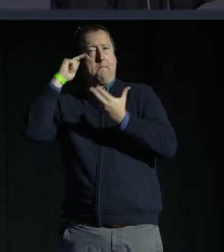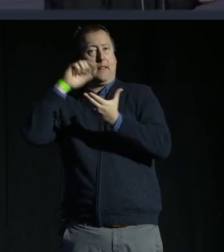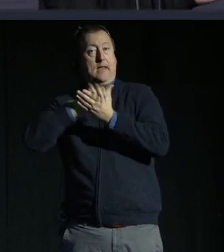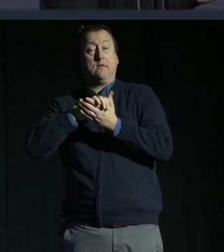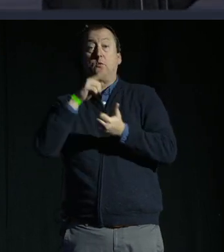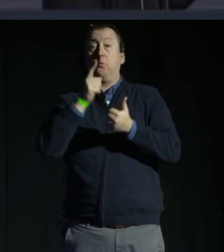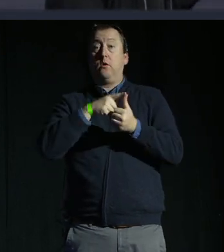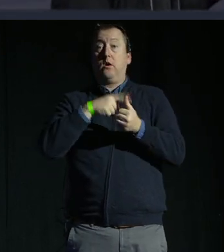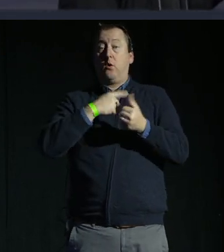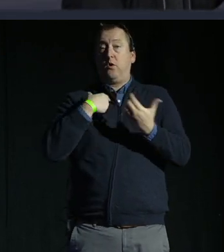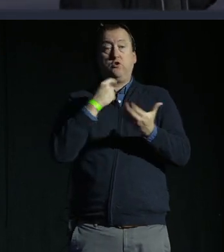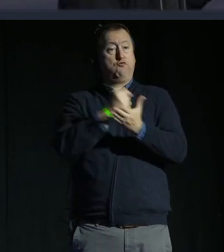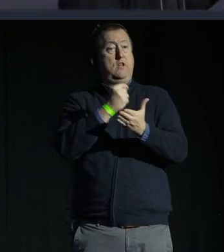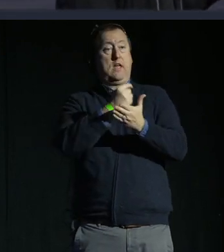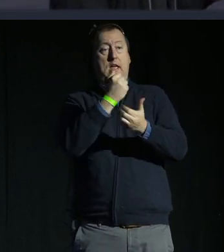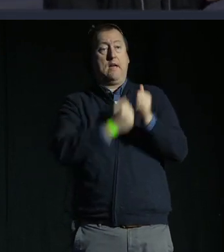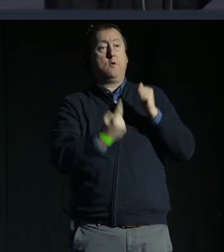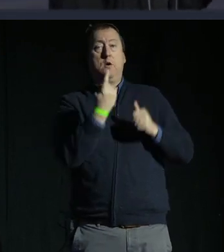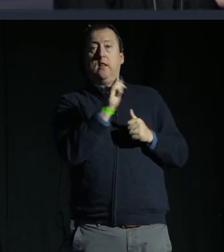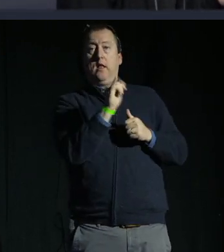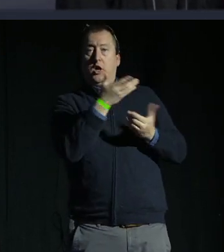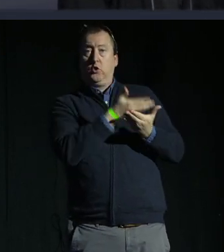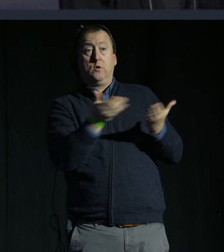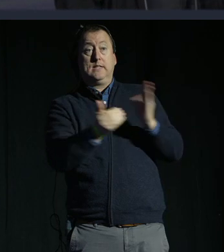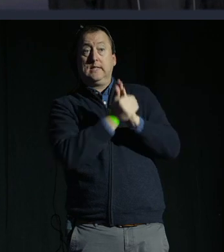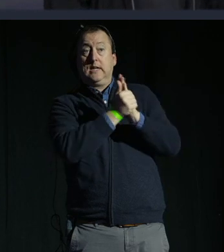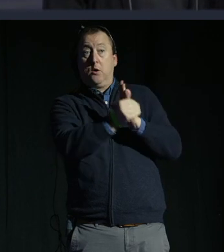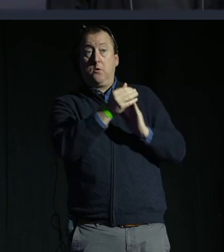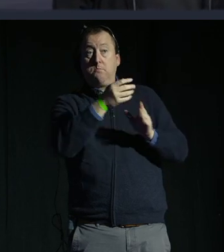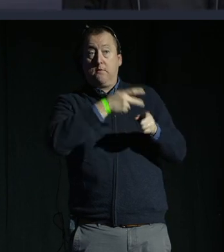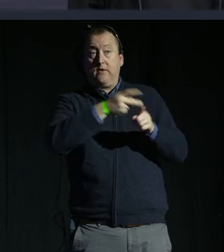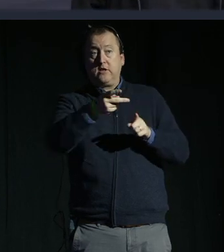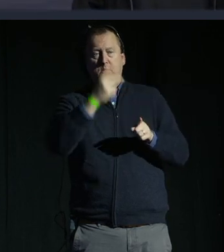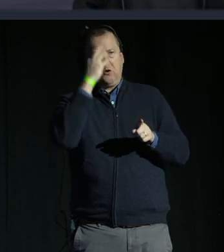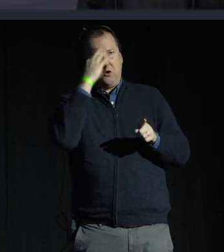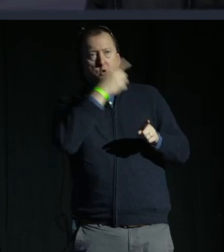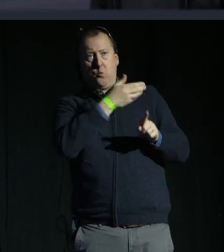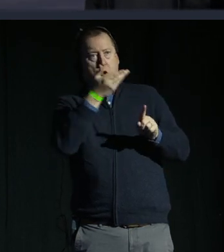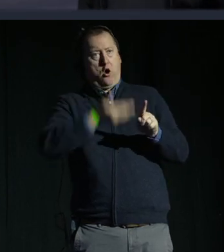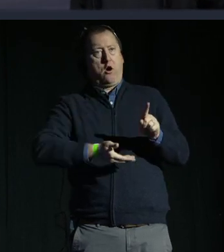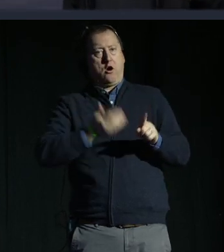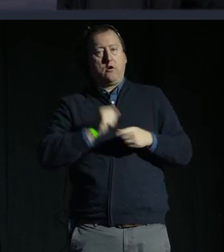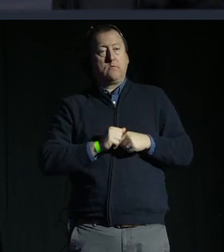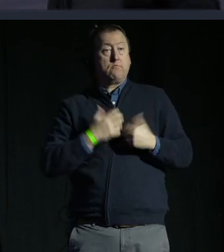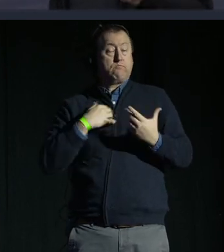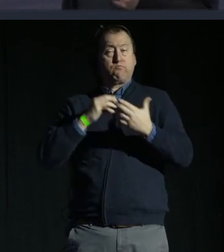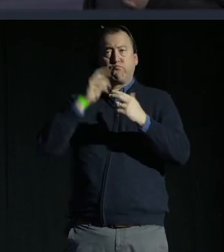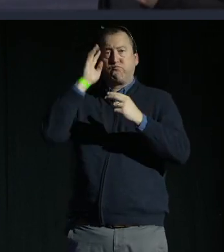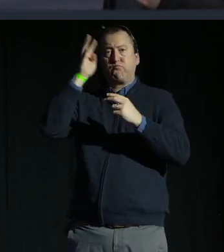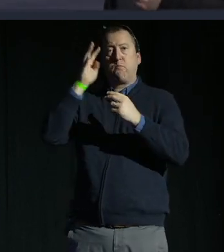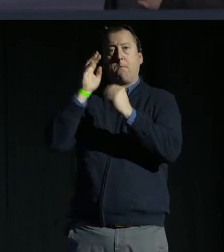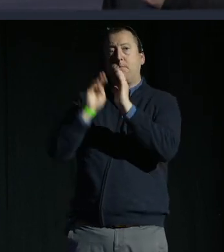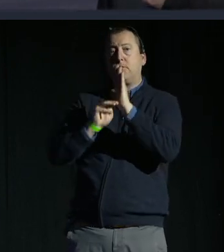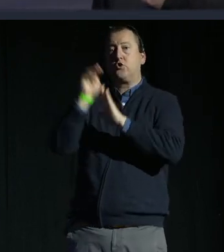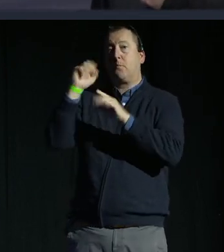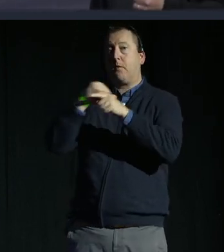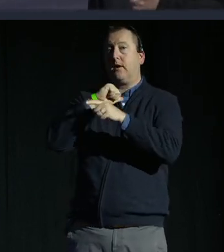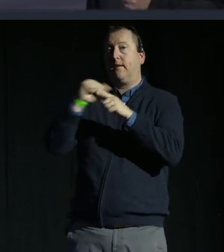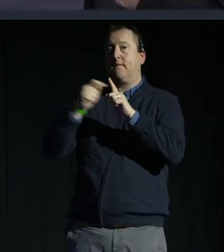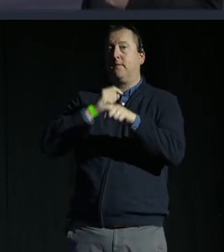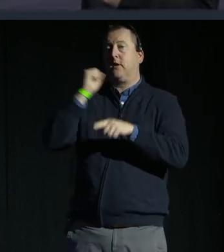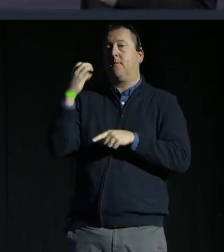data practitioner like the skilled professional you are, adapting mature practices from software engineering to create